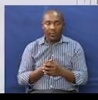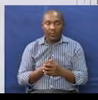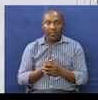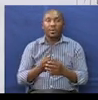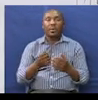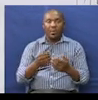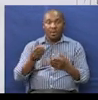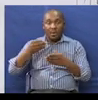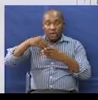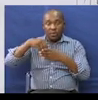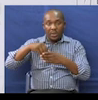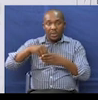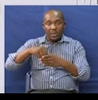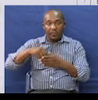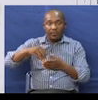land,